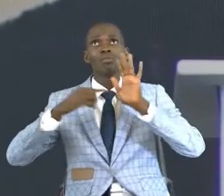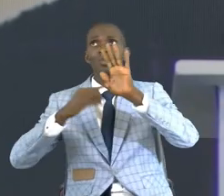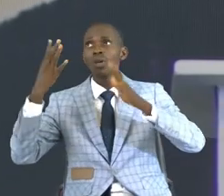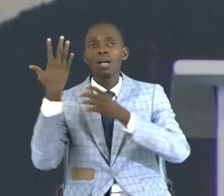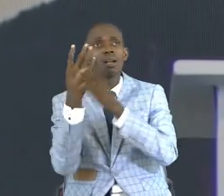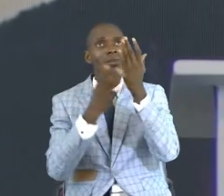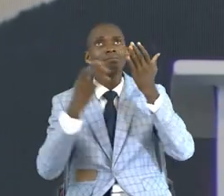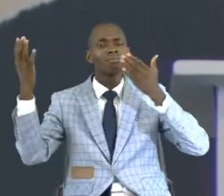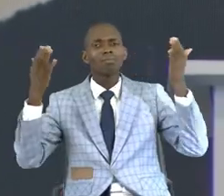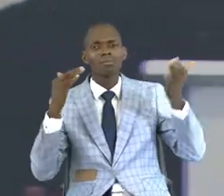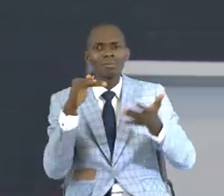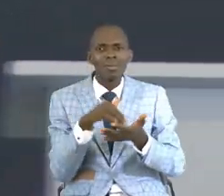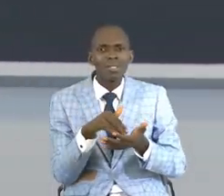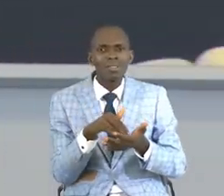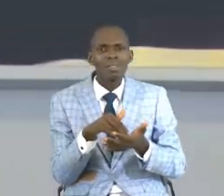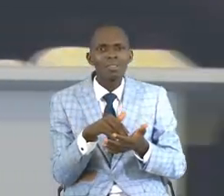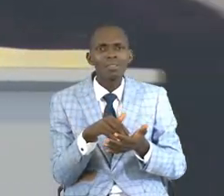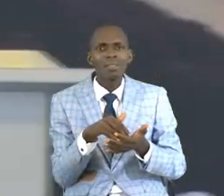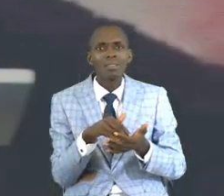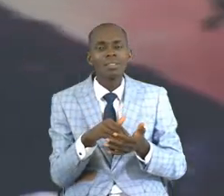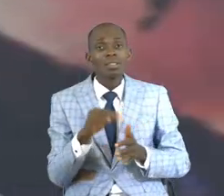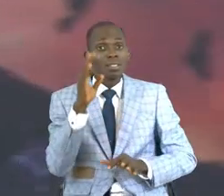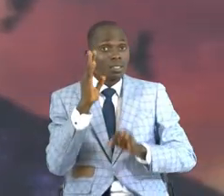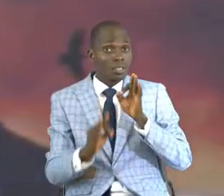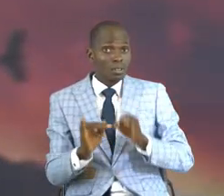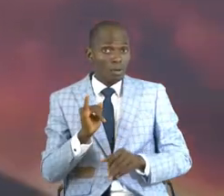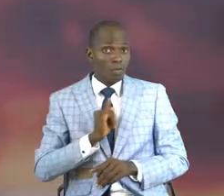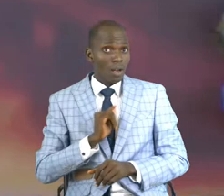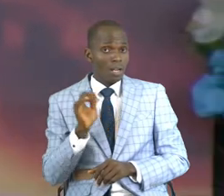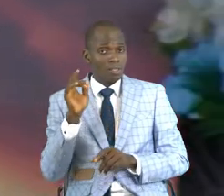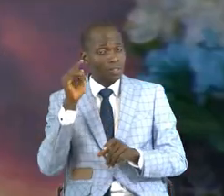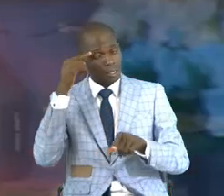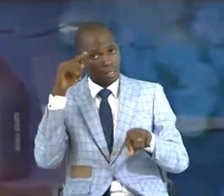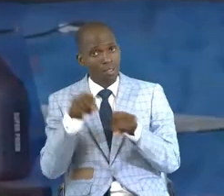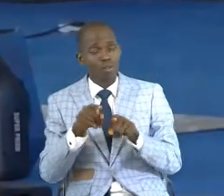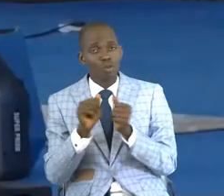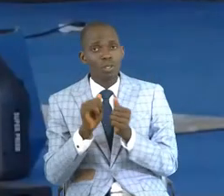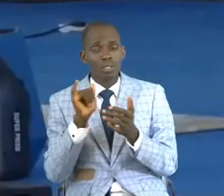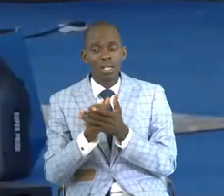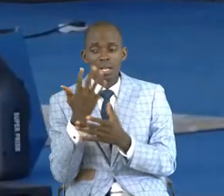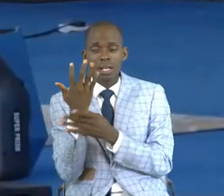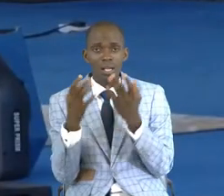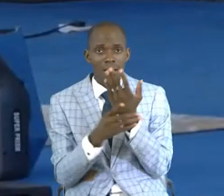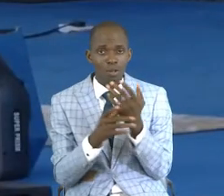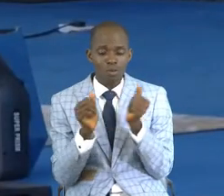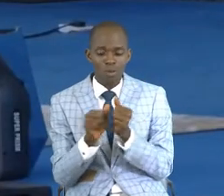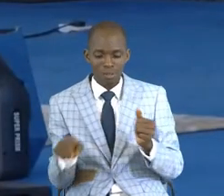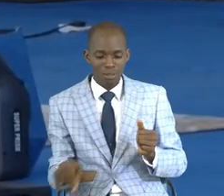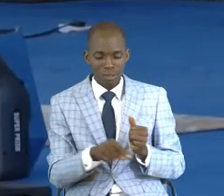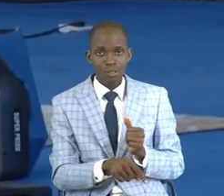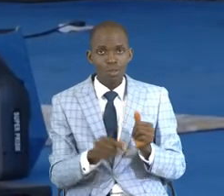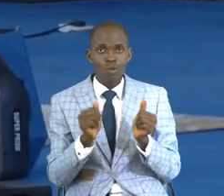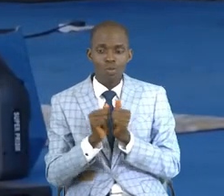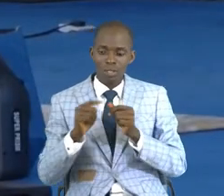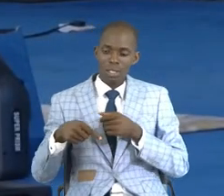again? You know, if I listen to that hand, to those legs, and to the heart,